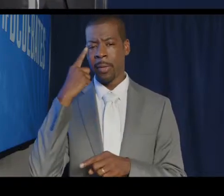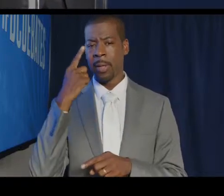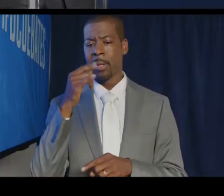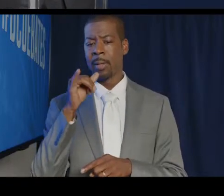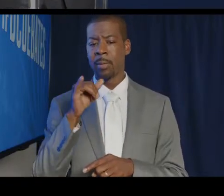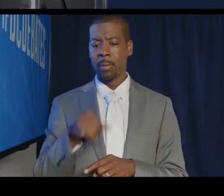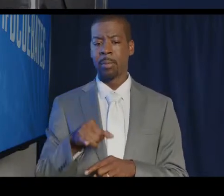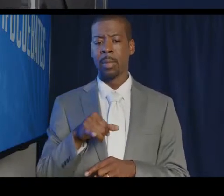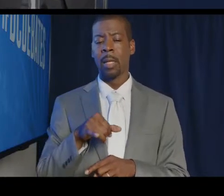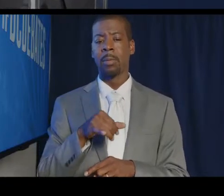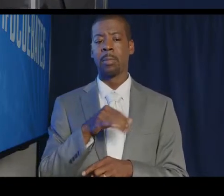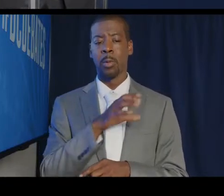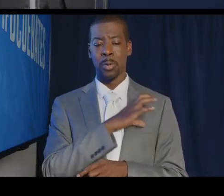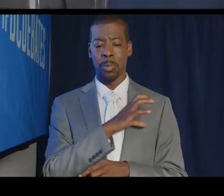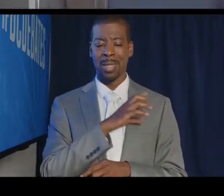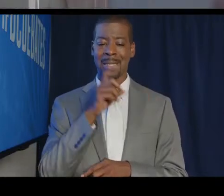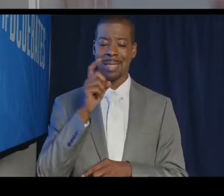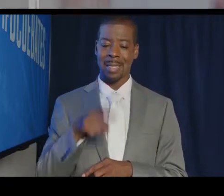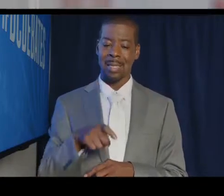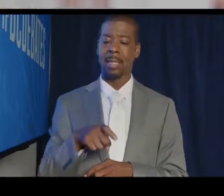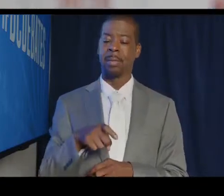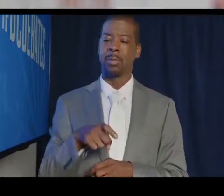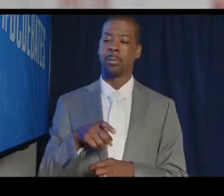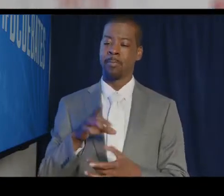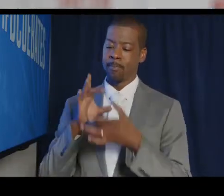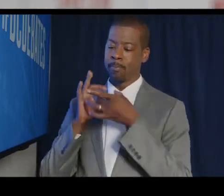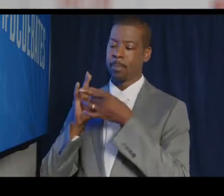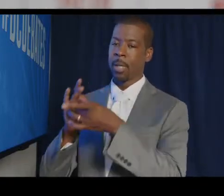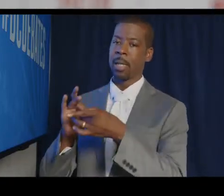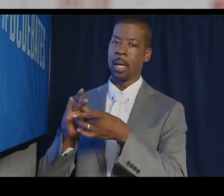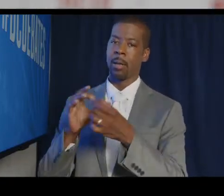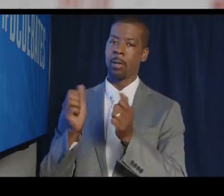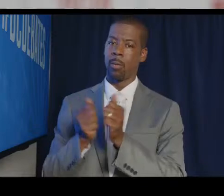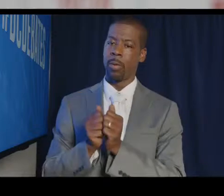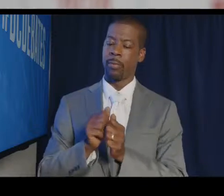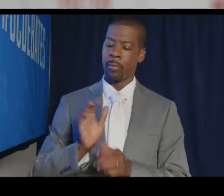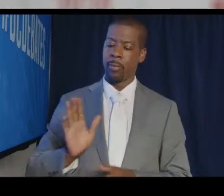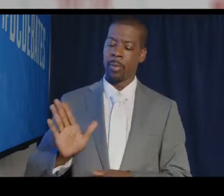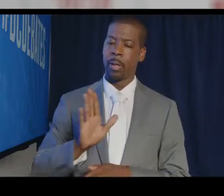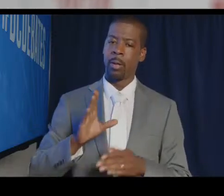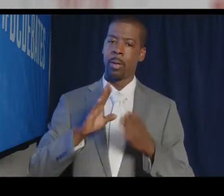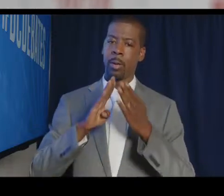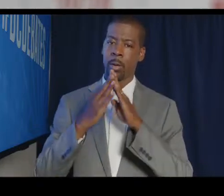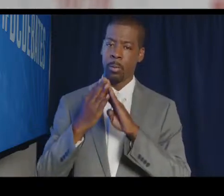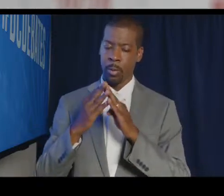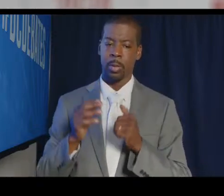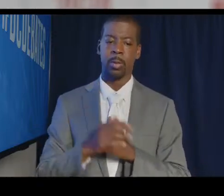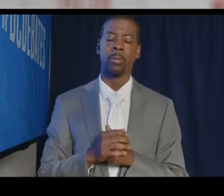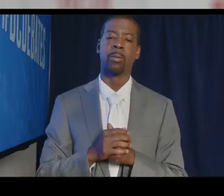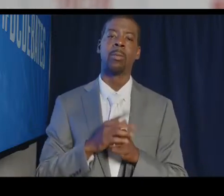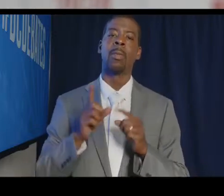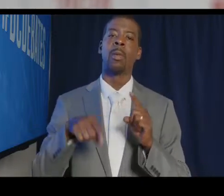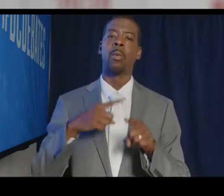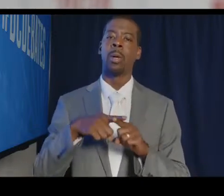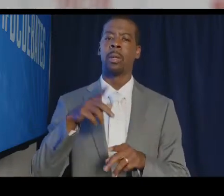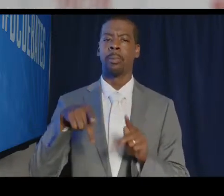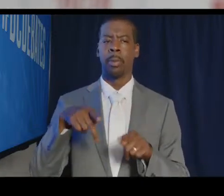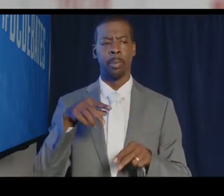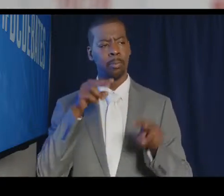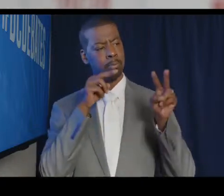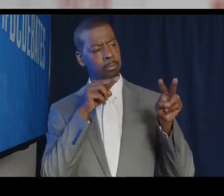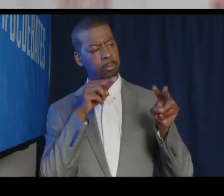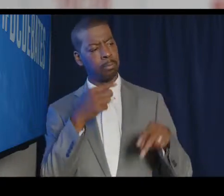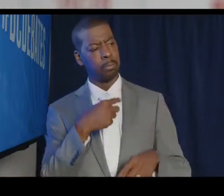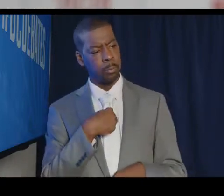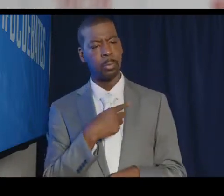be in relationship with the communities in which they police and serve. And so when you are in those spaces, when people know you and they trust you, we see this